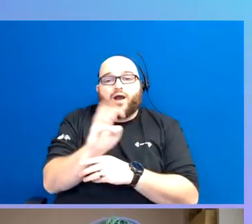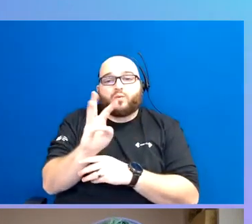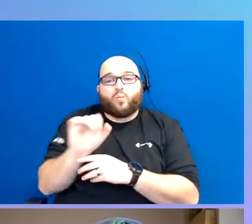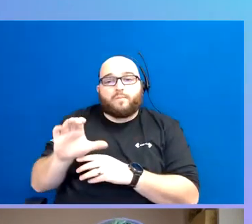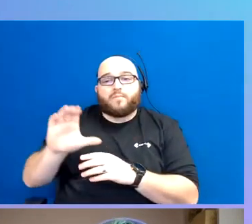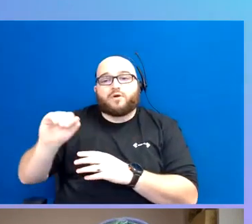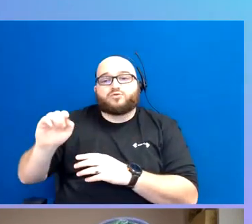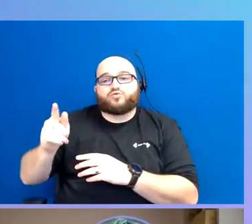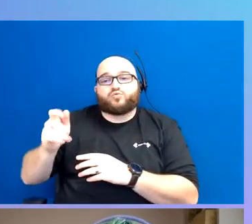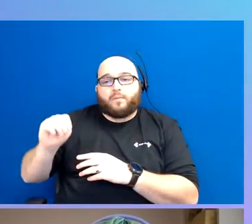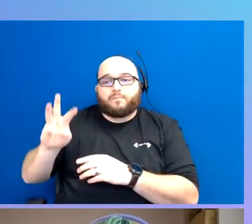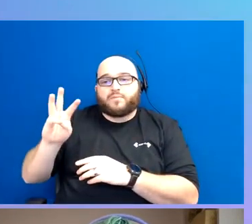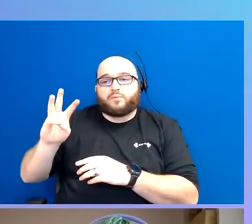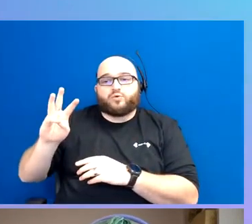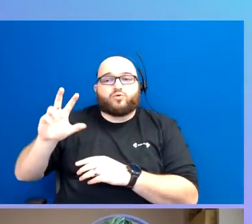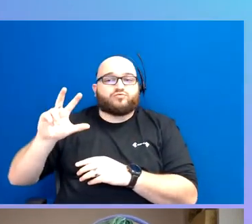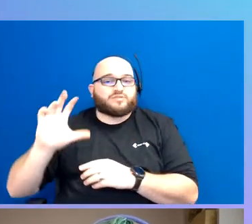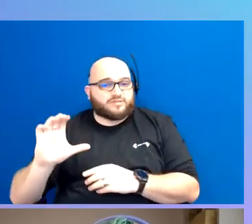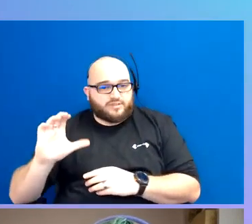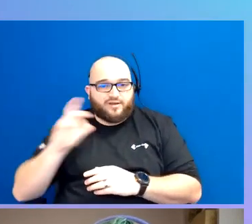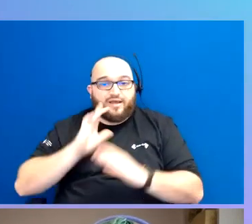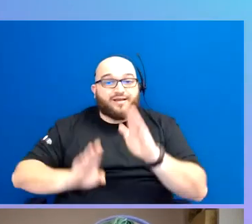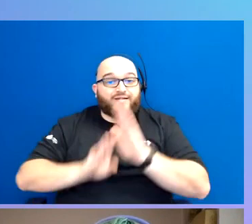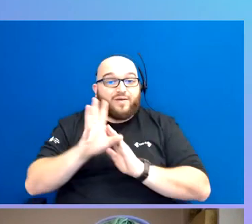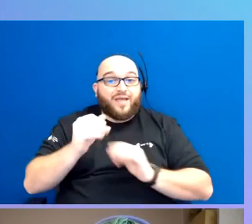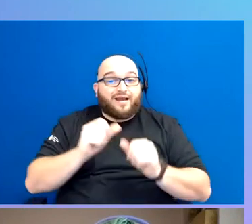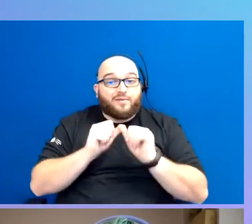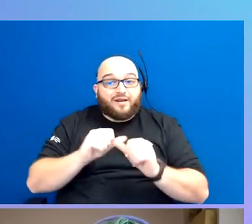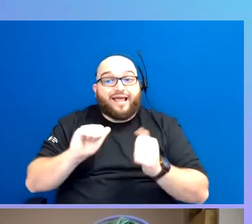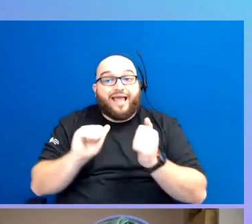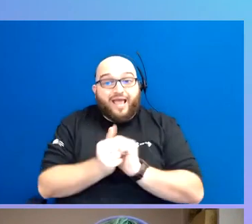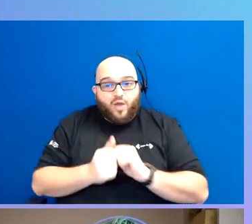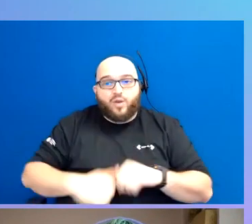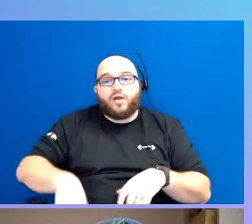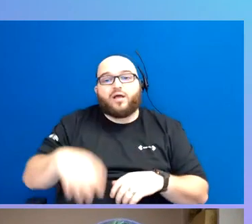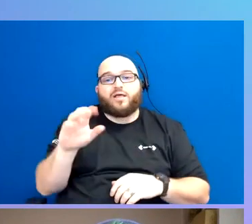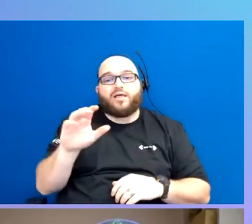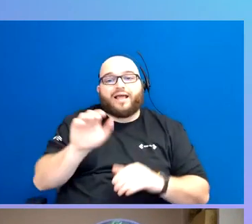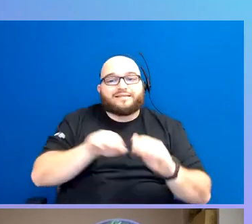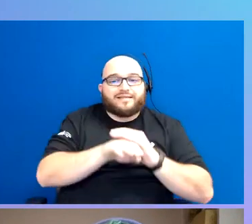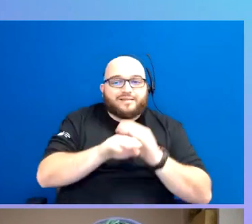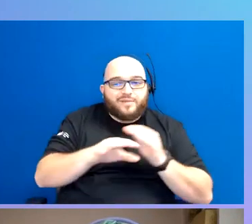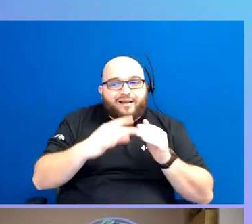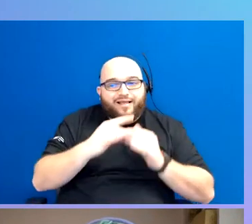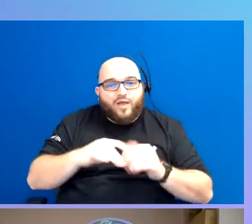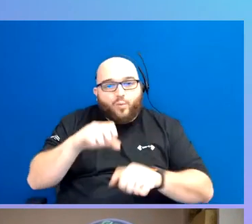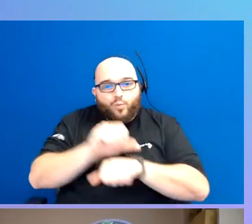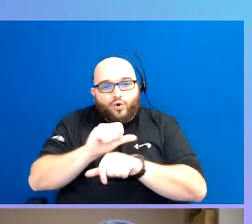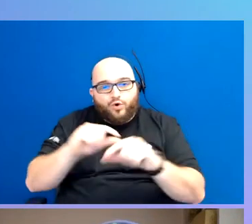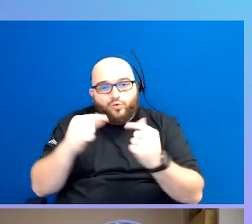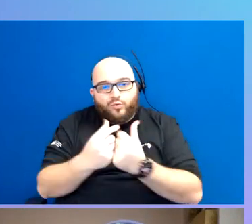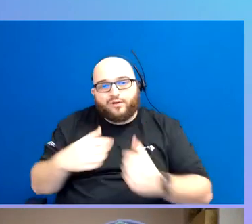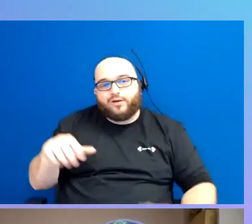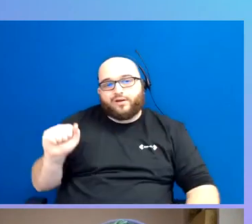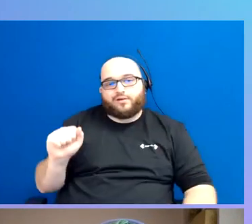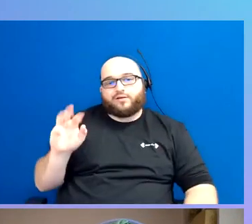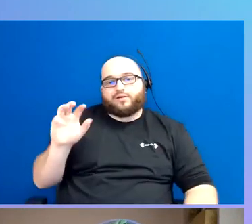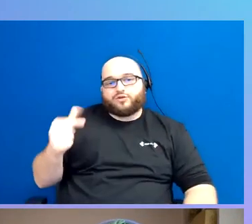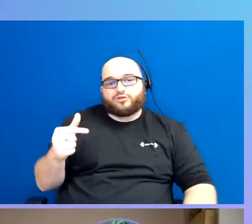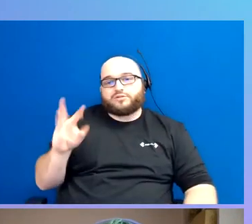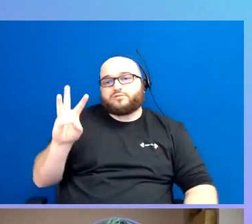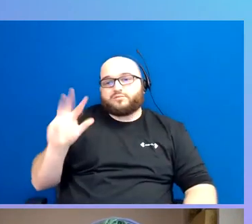W3C, and it's developed and maintained by the Accessibility Guidelines Working Group, also known as AGWAG or